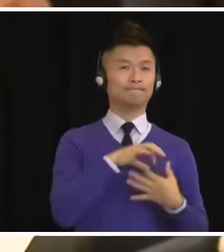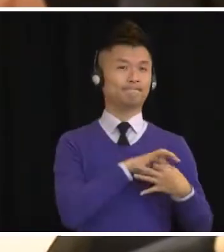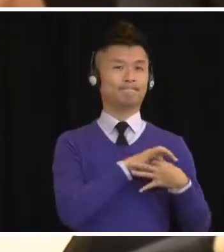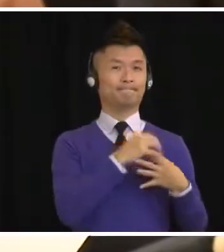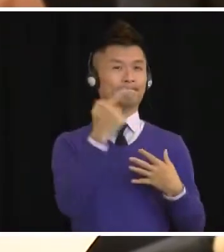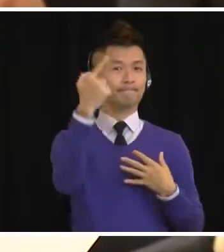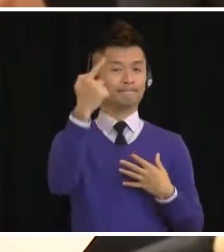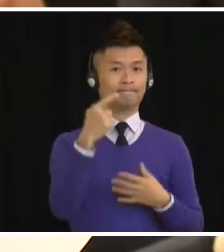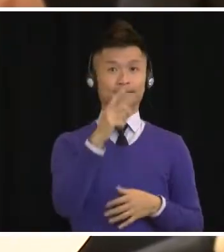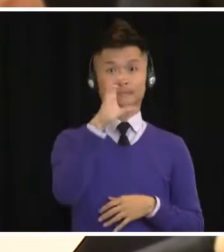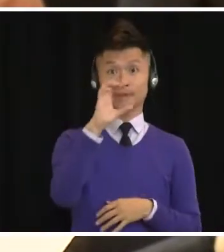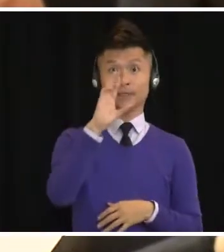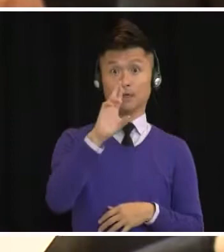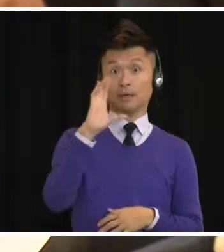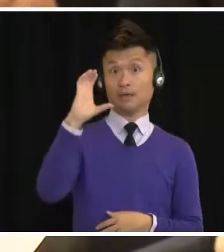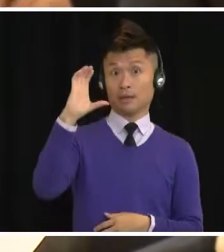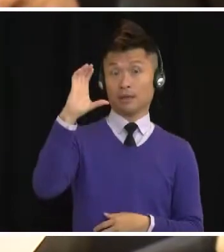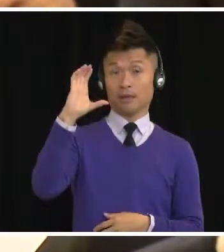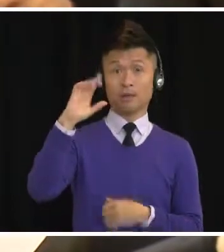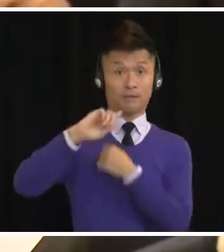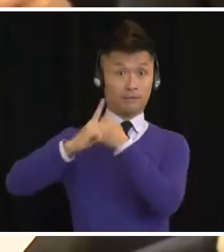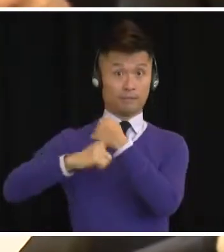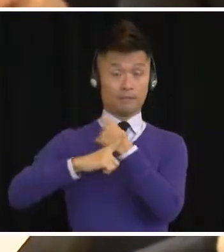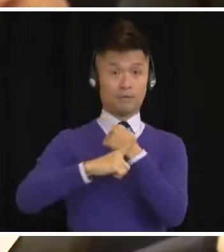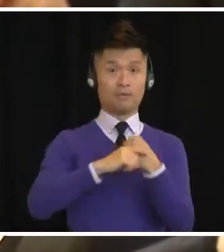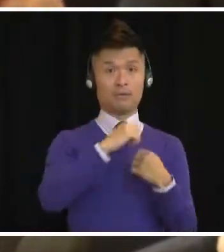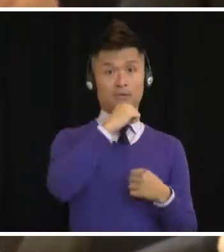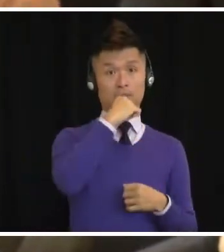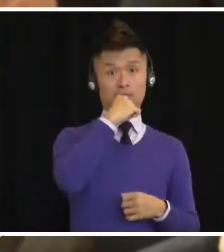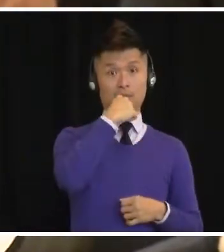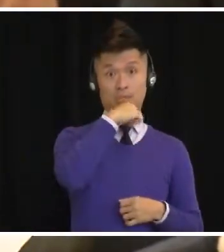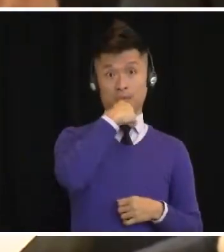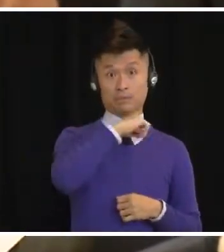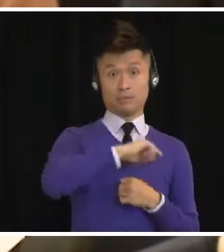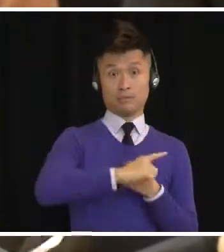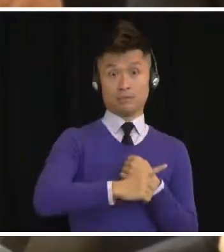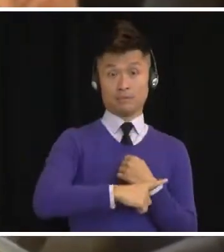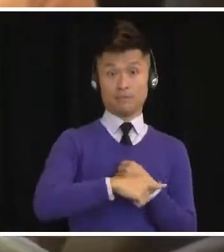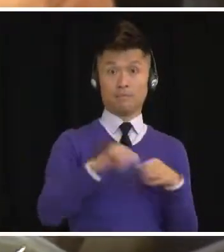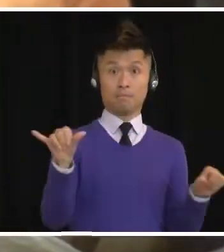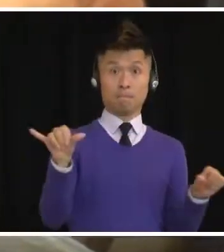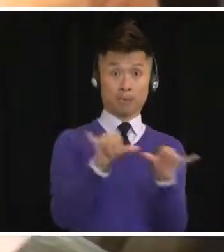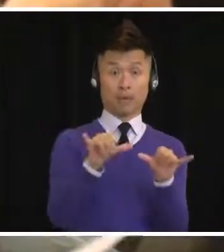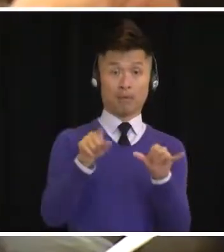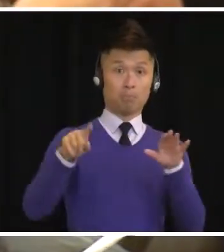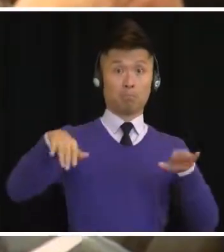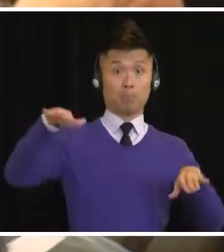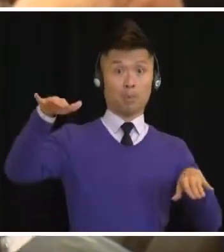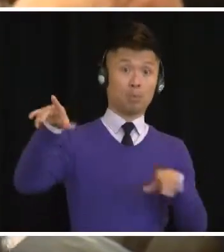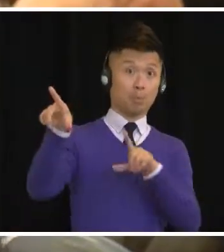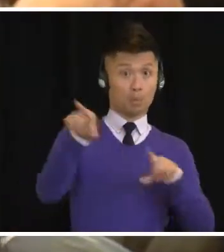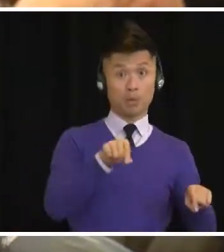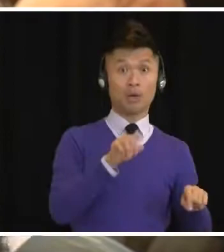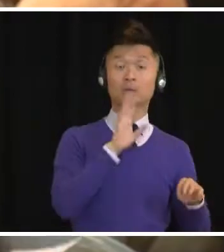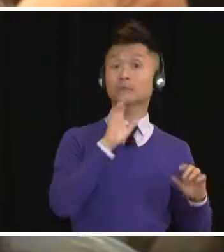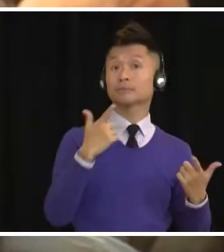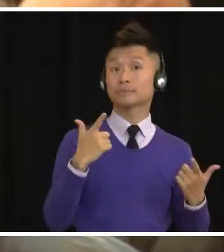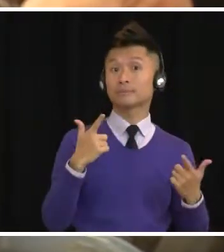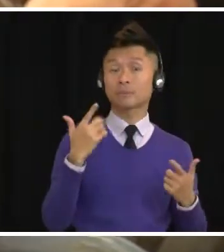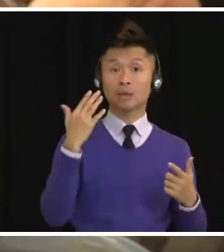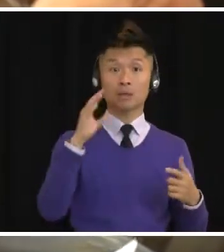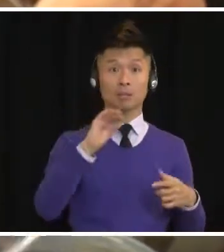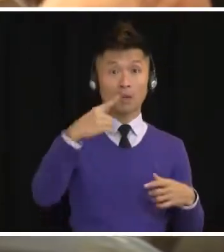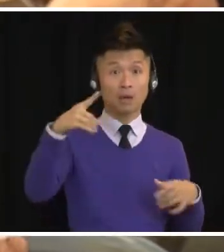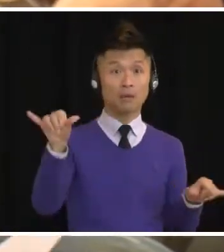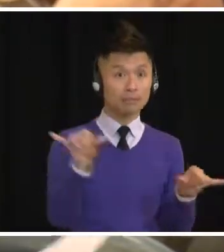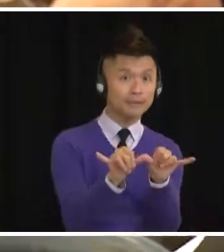Okay, and Professor Duke also asked about the precedence of domestic law